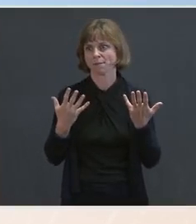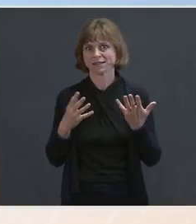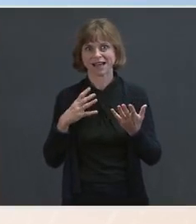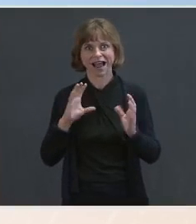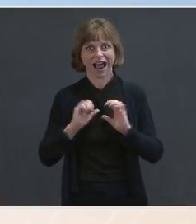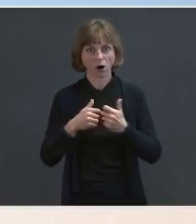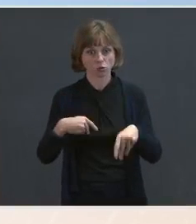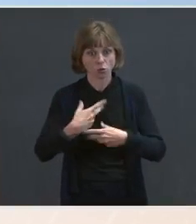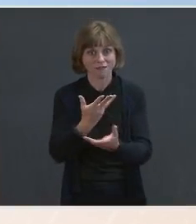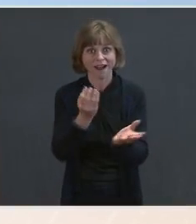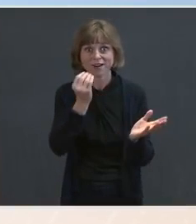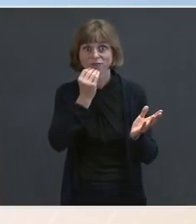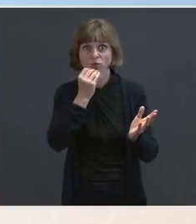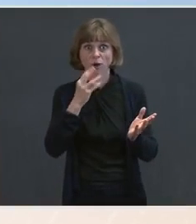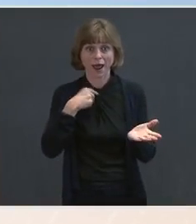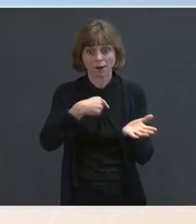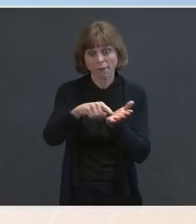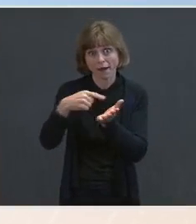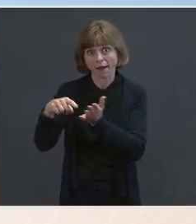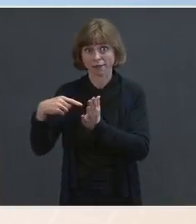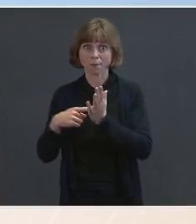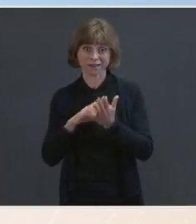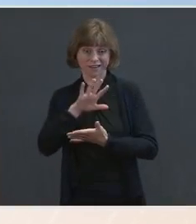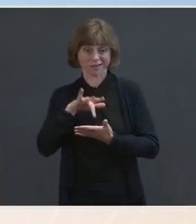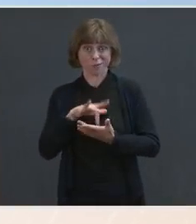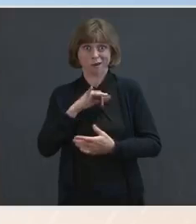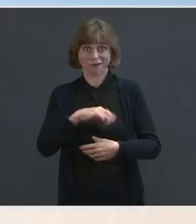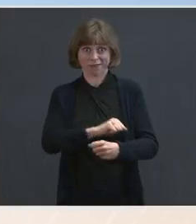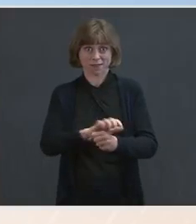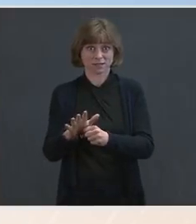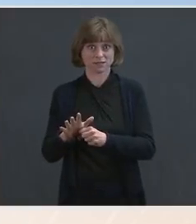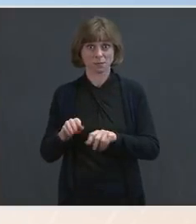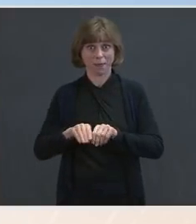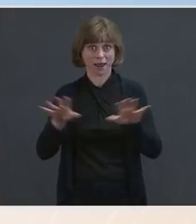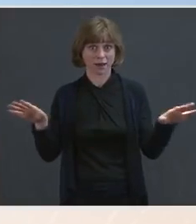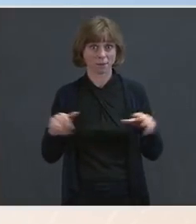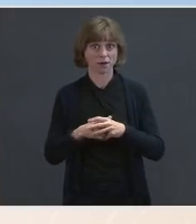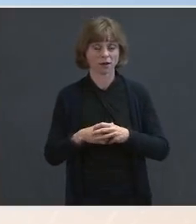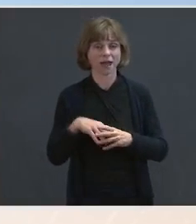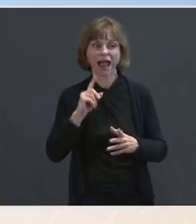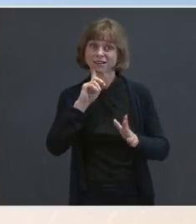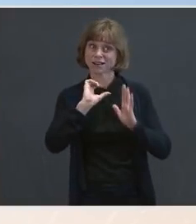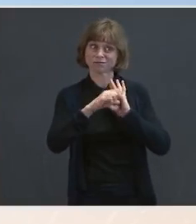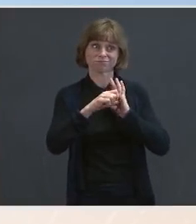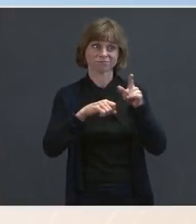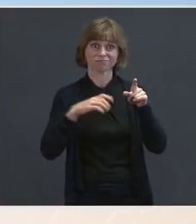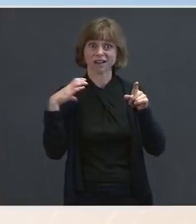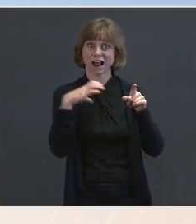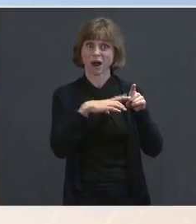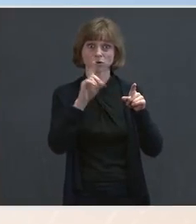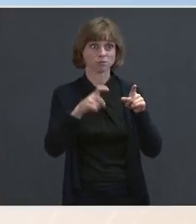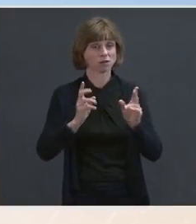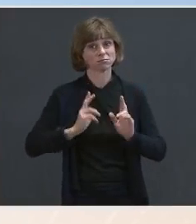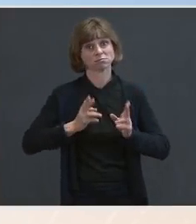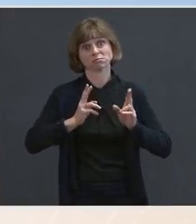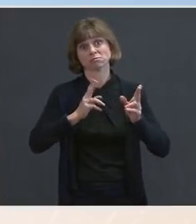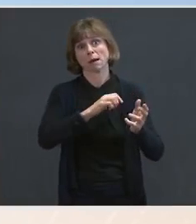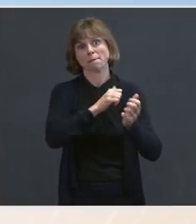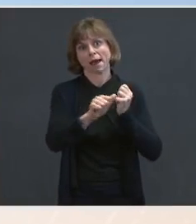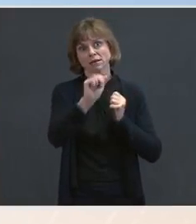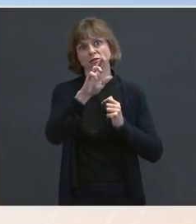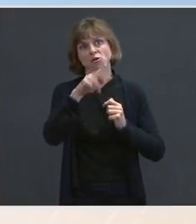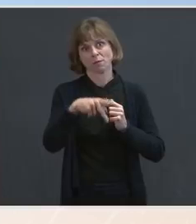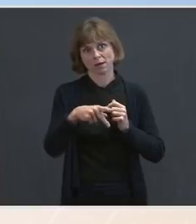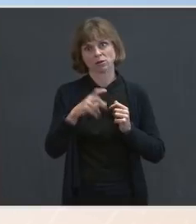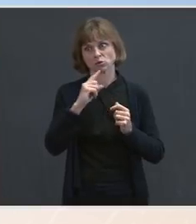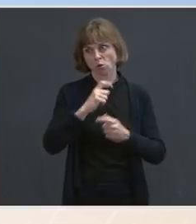ends meet in the midst of a pandemic. This also underscores the need for Congress to move quickly to pass the American Rescue Plan to get